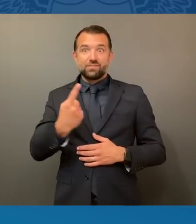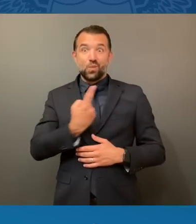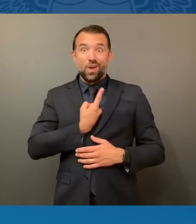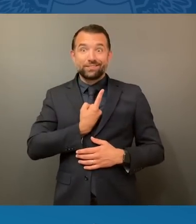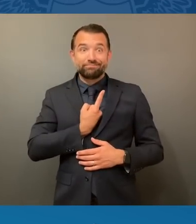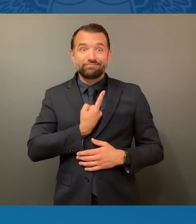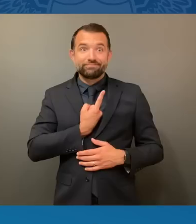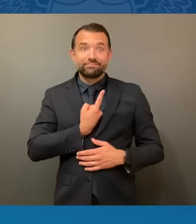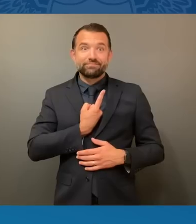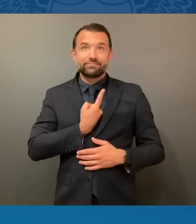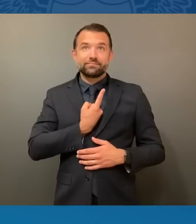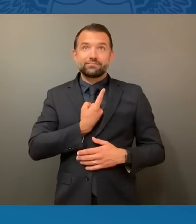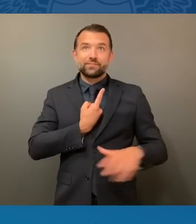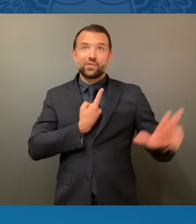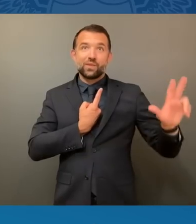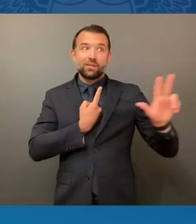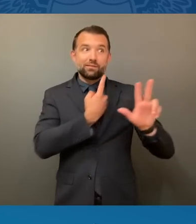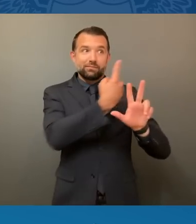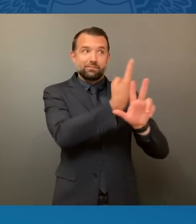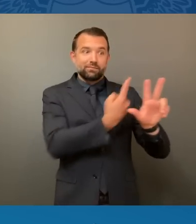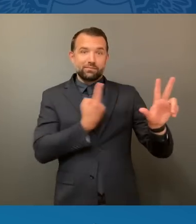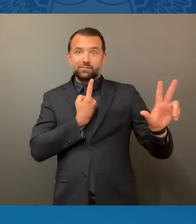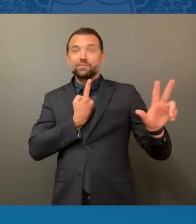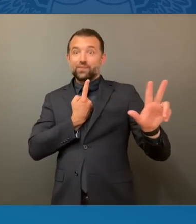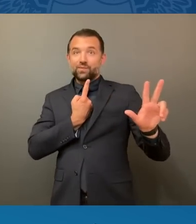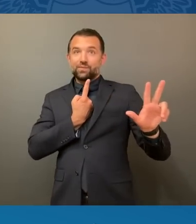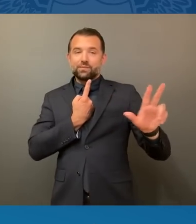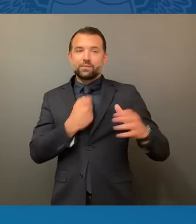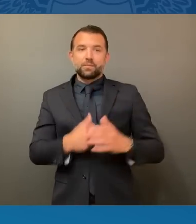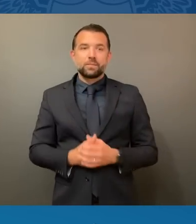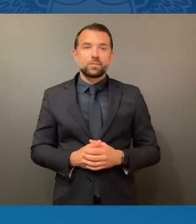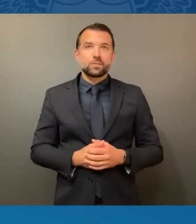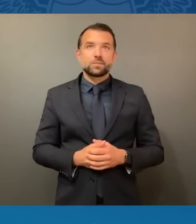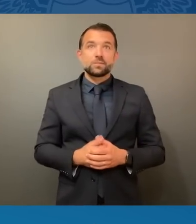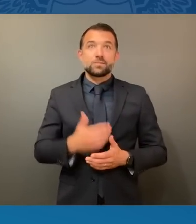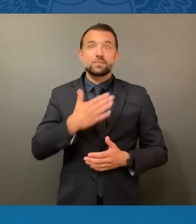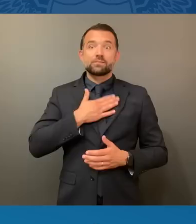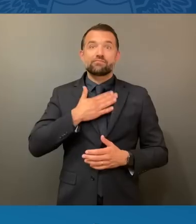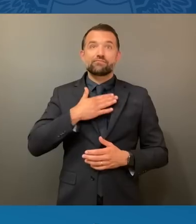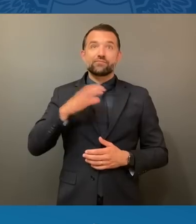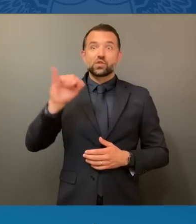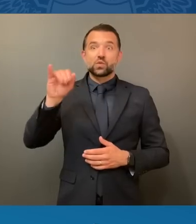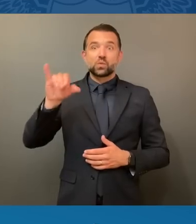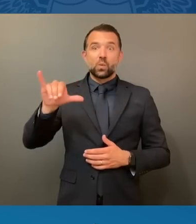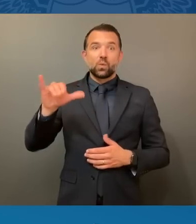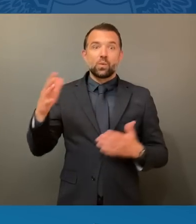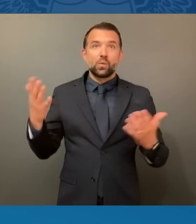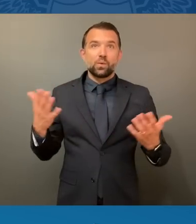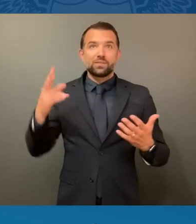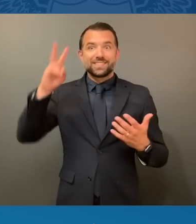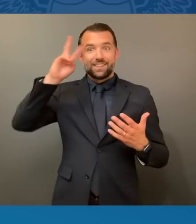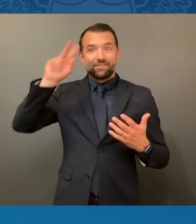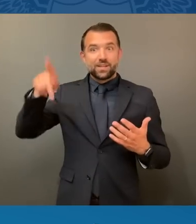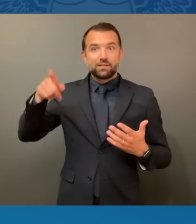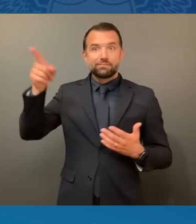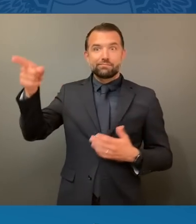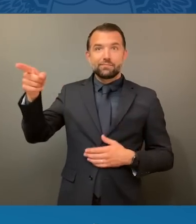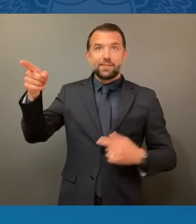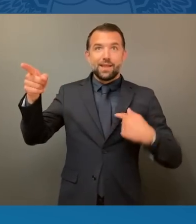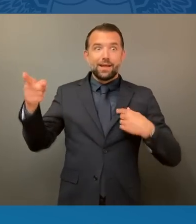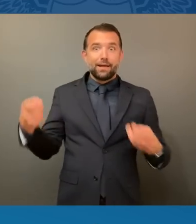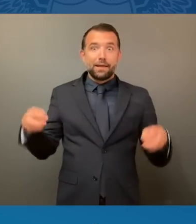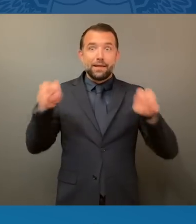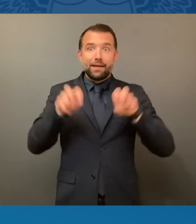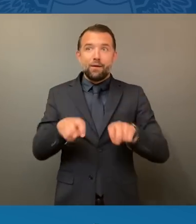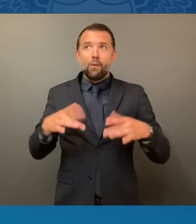sitting next to the Vice President of the United States, Joy. Joy is